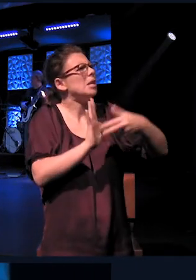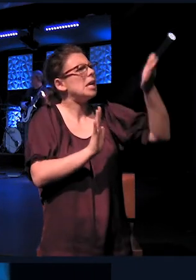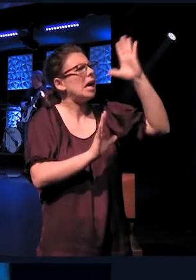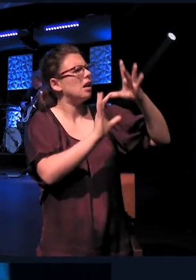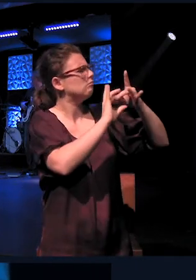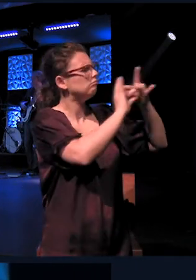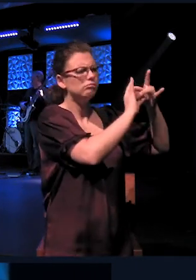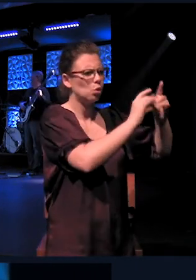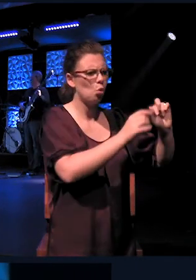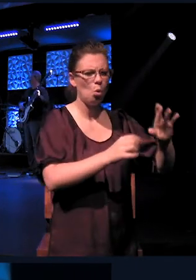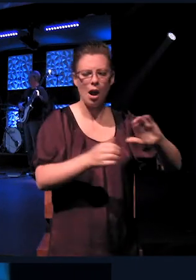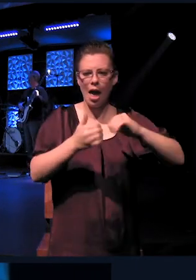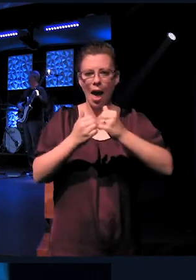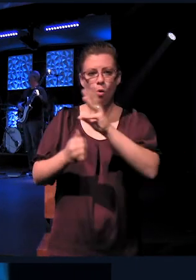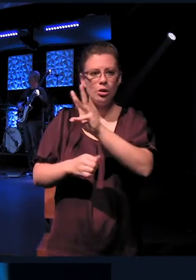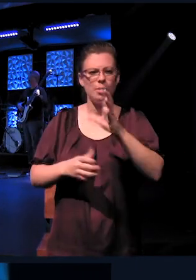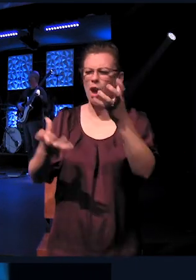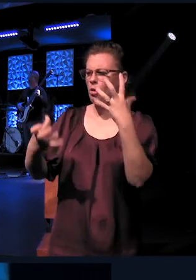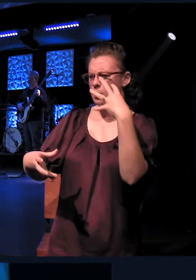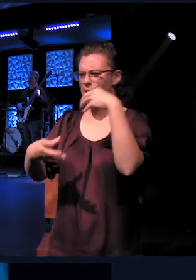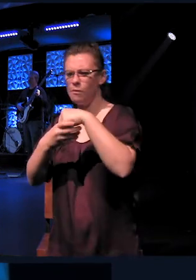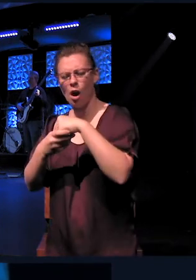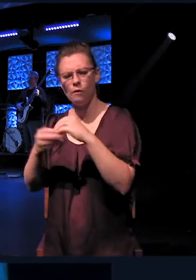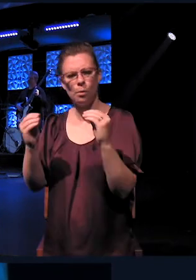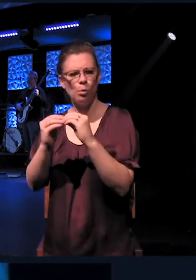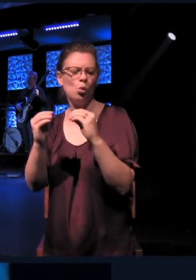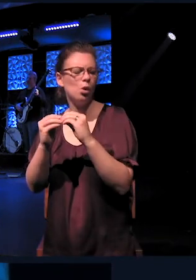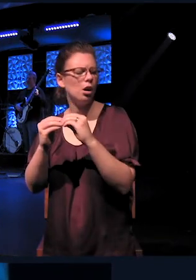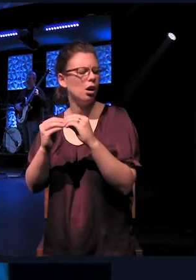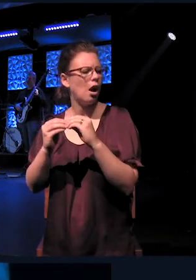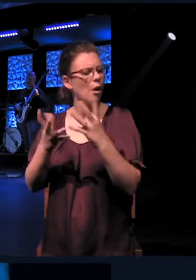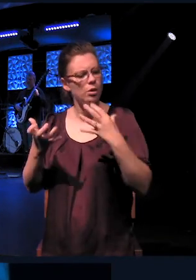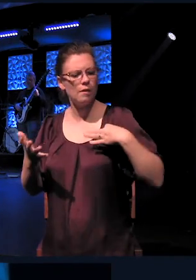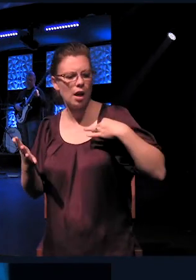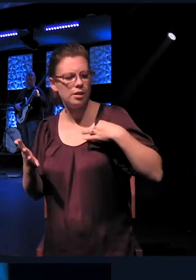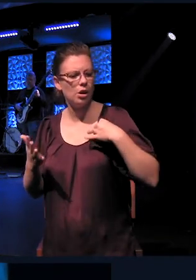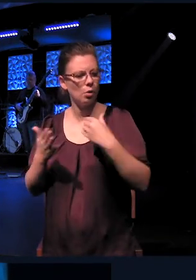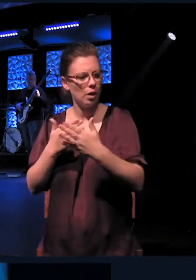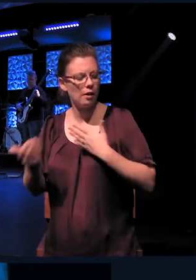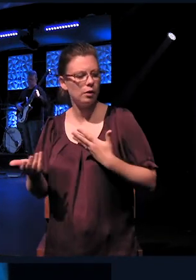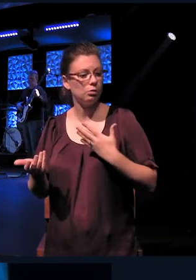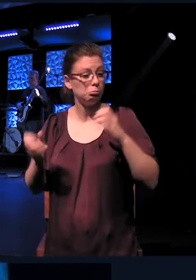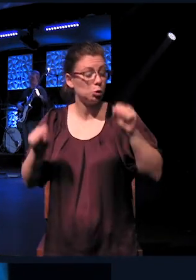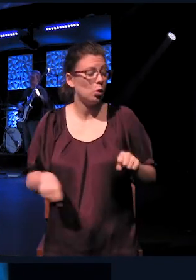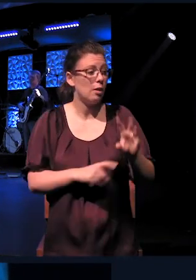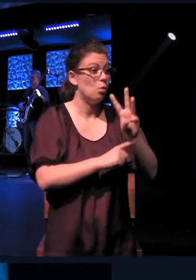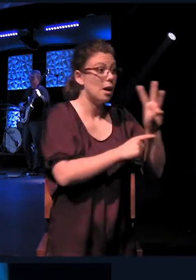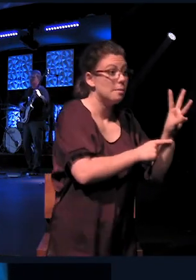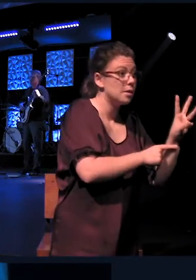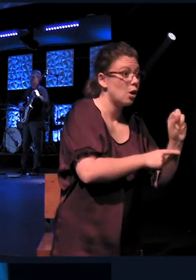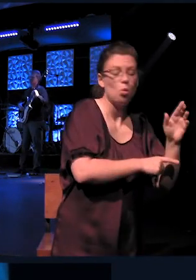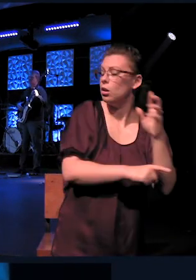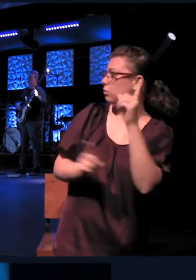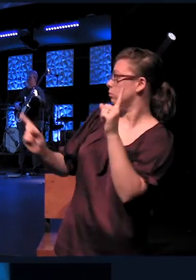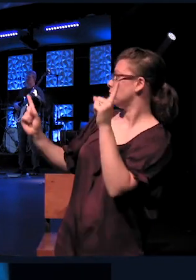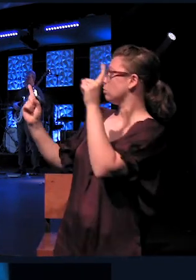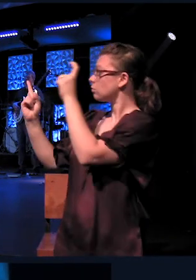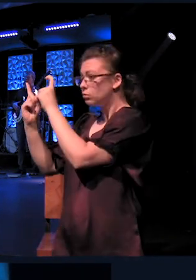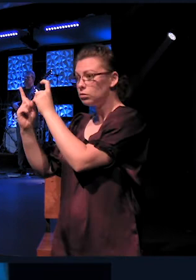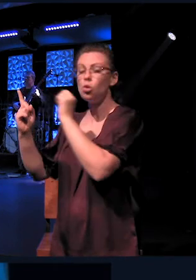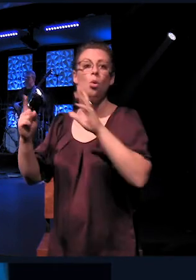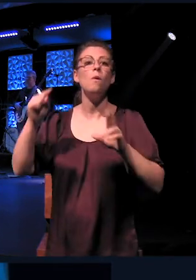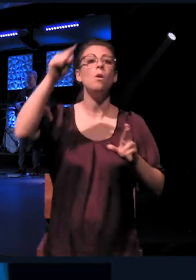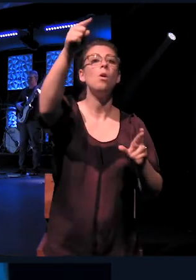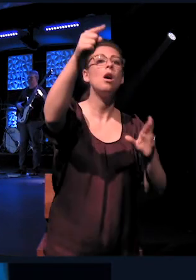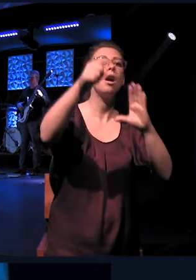to get connected here at Worship Center, you can do whatever the links online are saying to do. And if you're in the room, you can stop by Connections